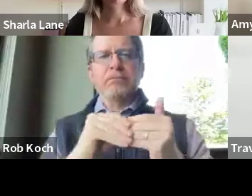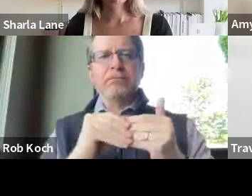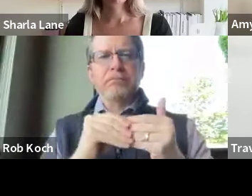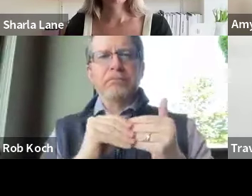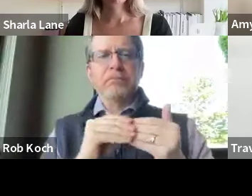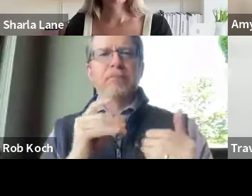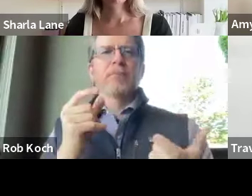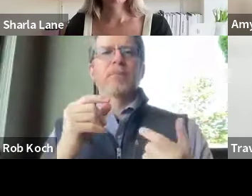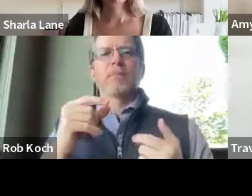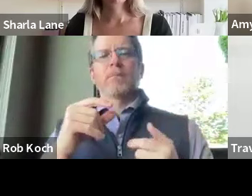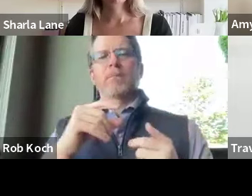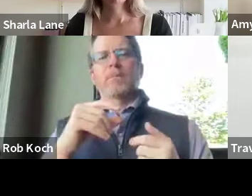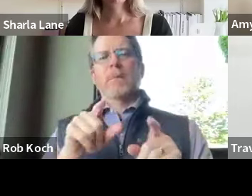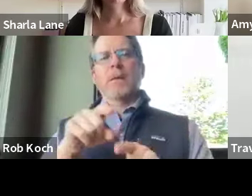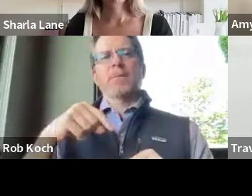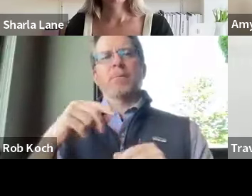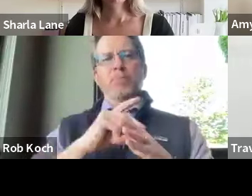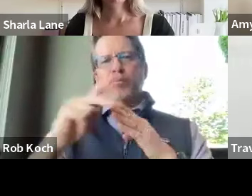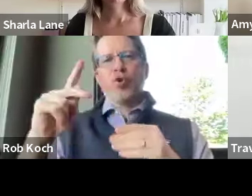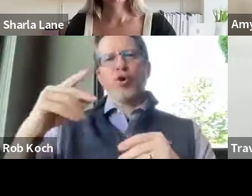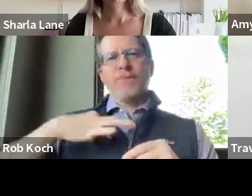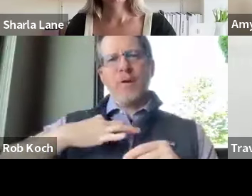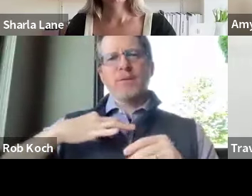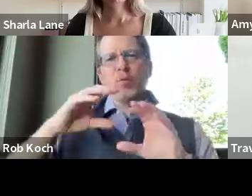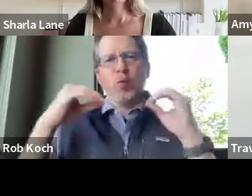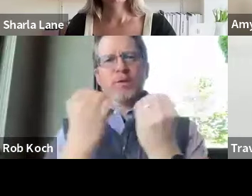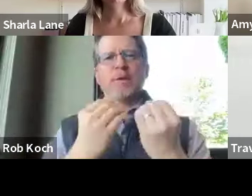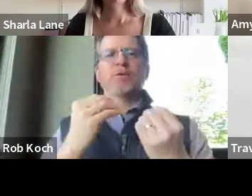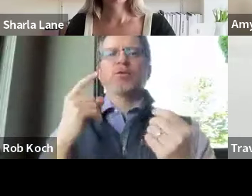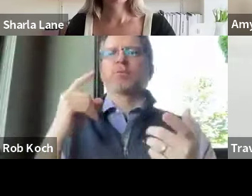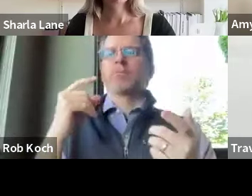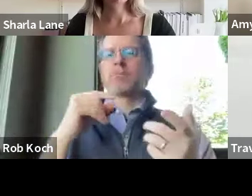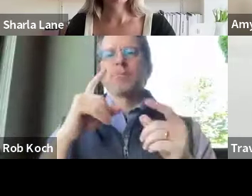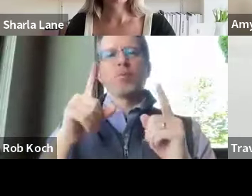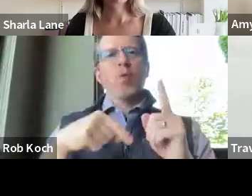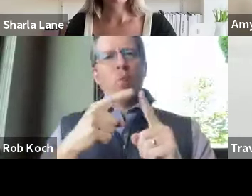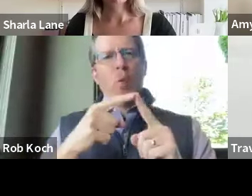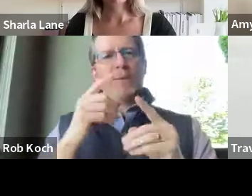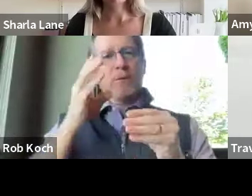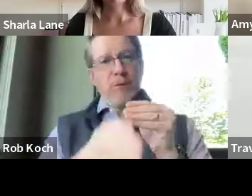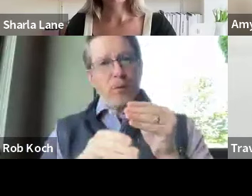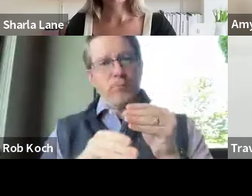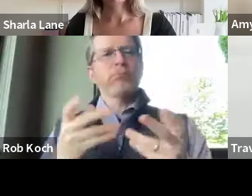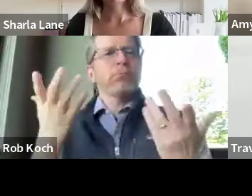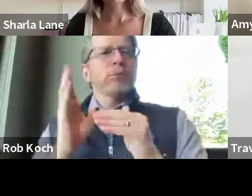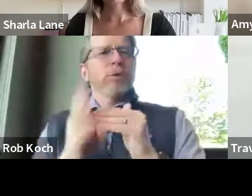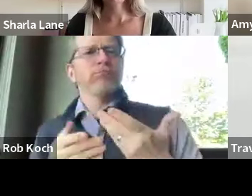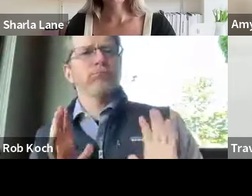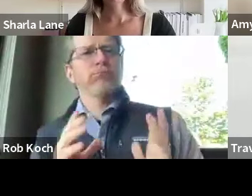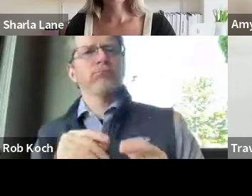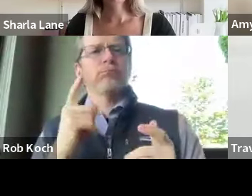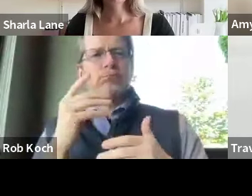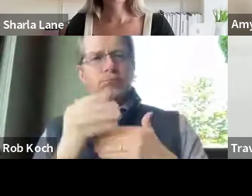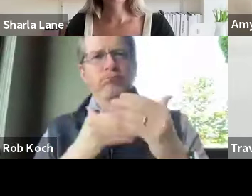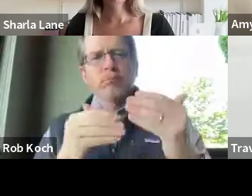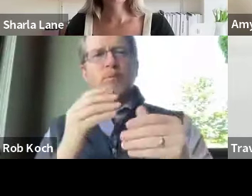So the deadline, you know, is flexible for this. And again, this is just a purely volunteer organization. And